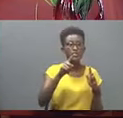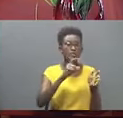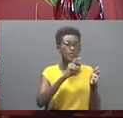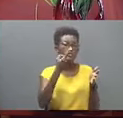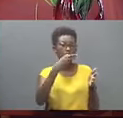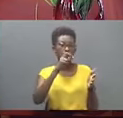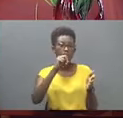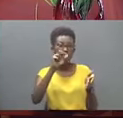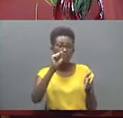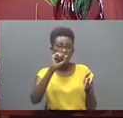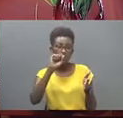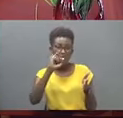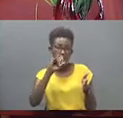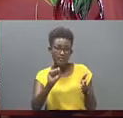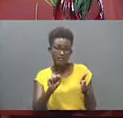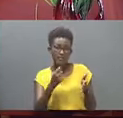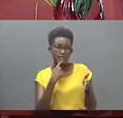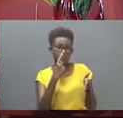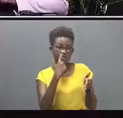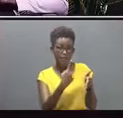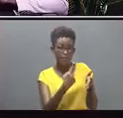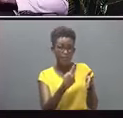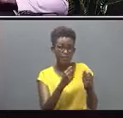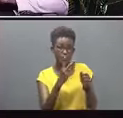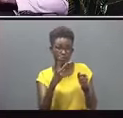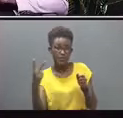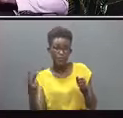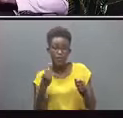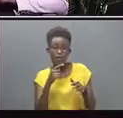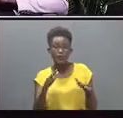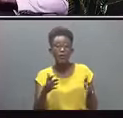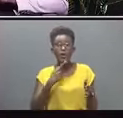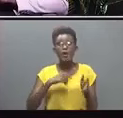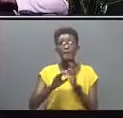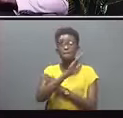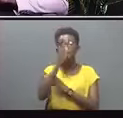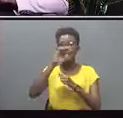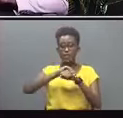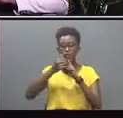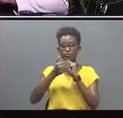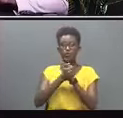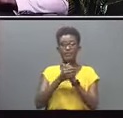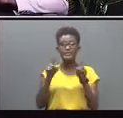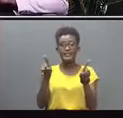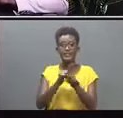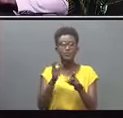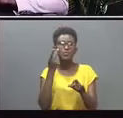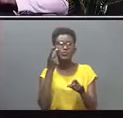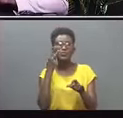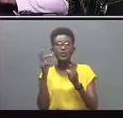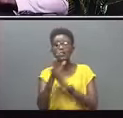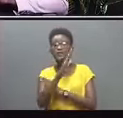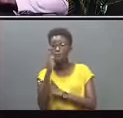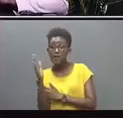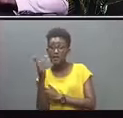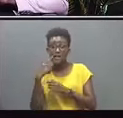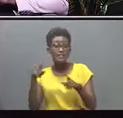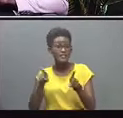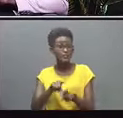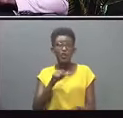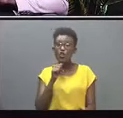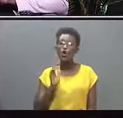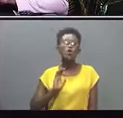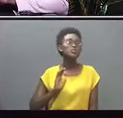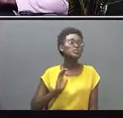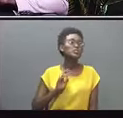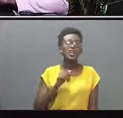verse 27. We are created of the image of God. We are not